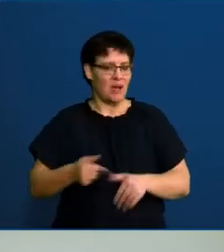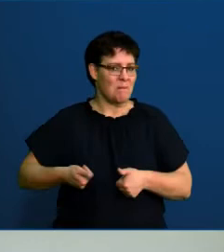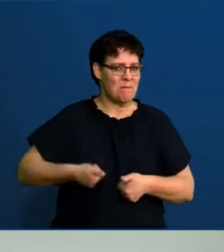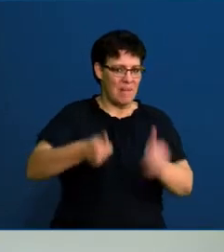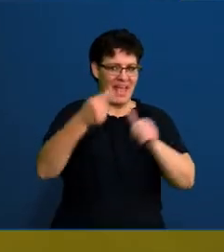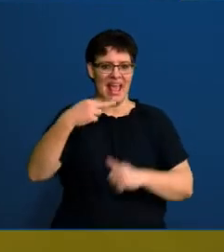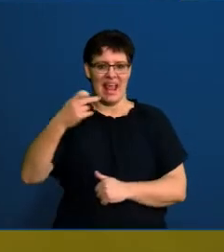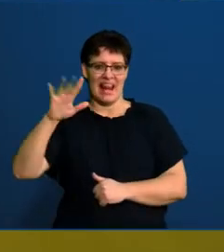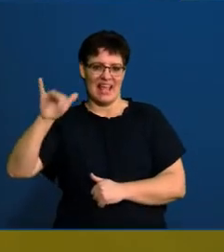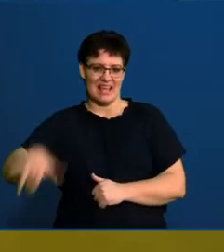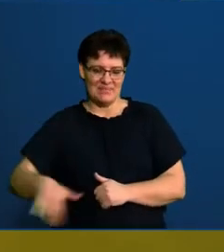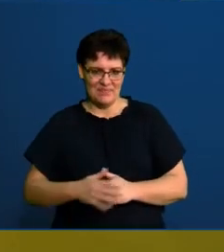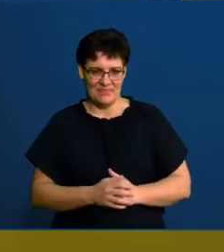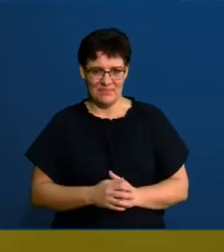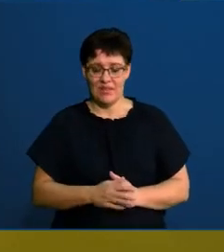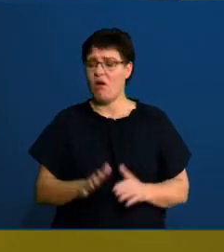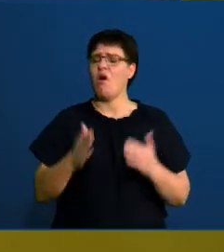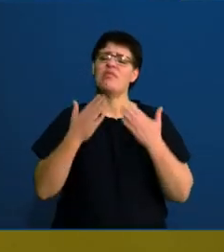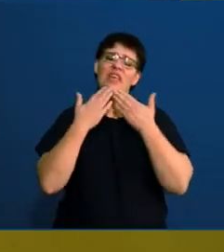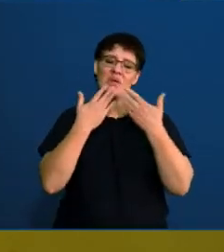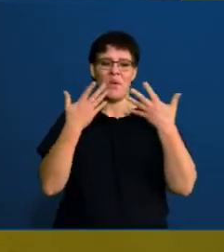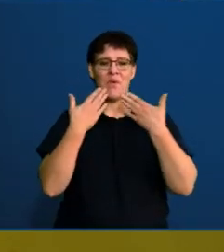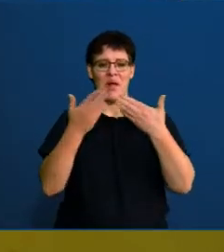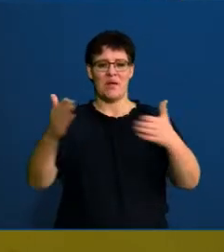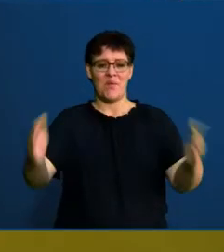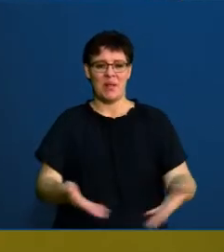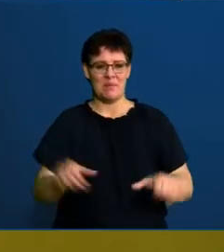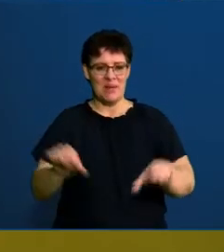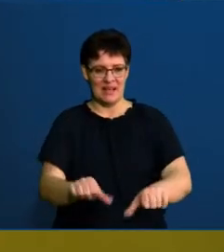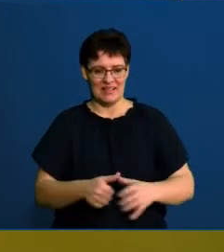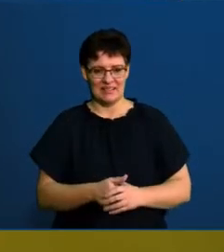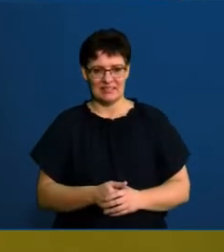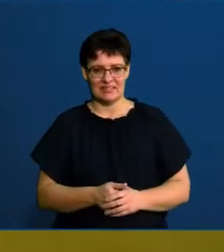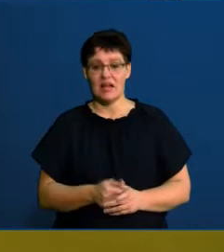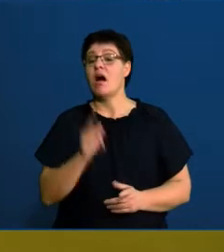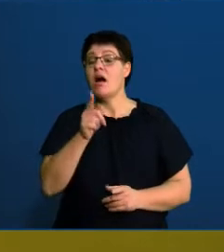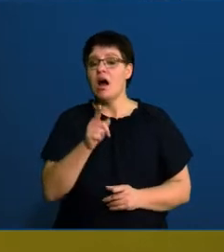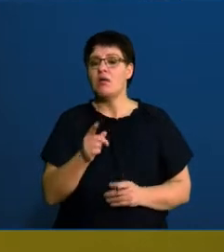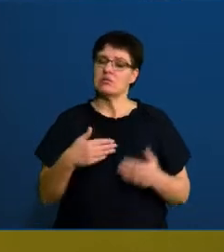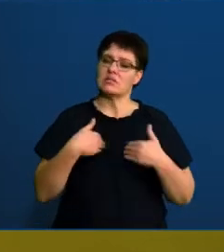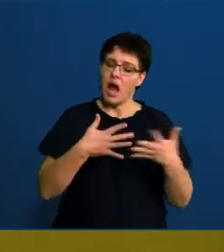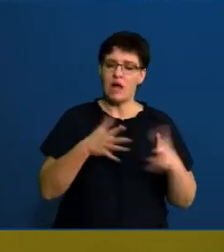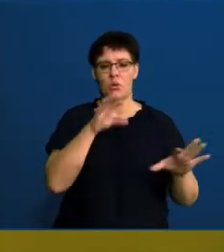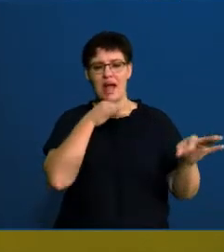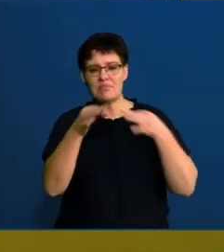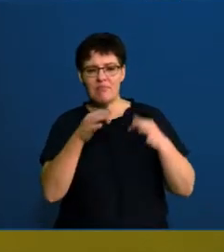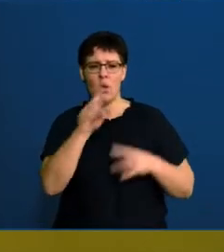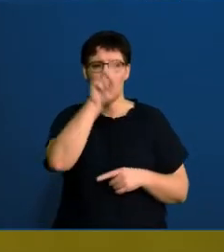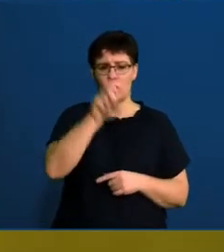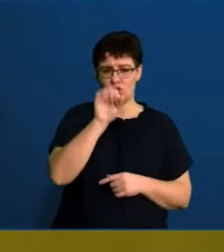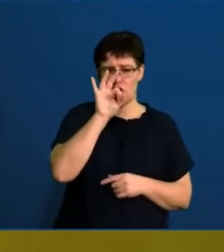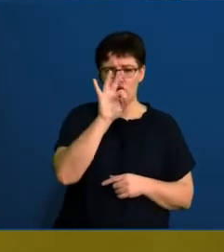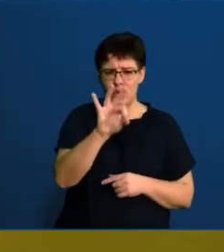to Haley. Thank you. Welcome back, guys. Now, when we were going through the beginning and I said to you question 3 is all